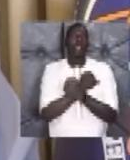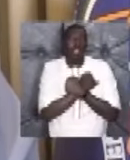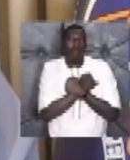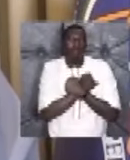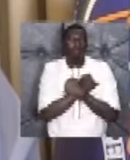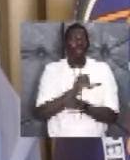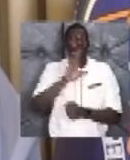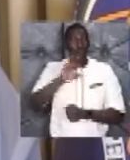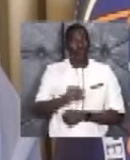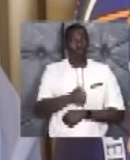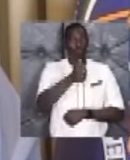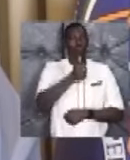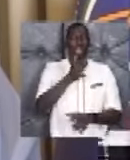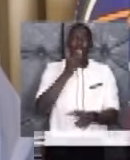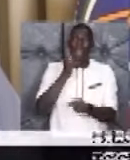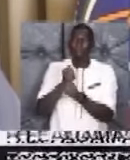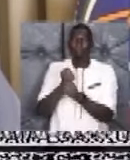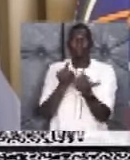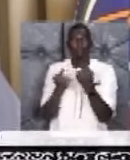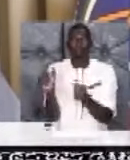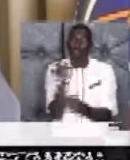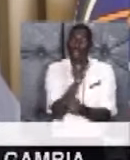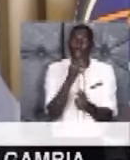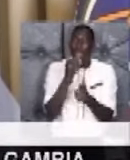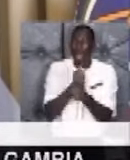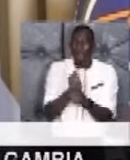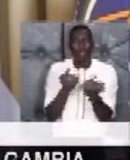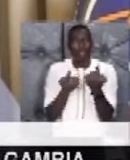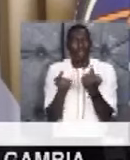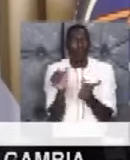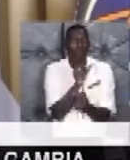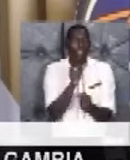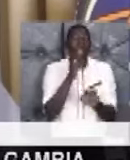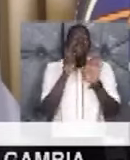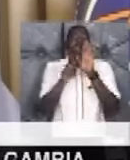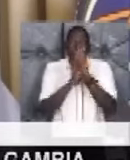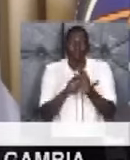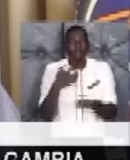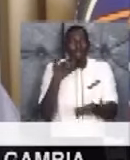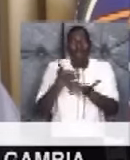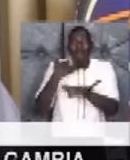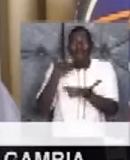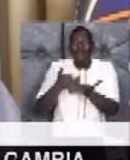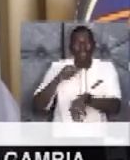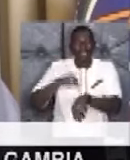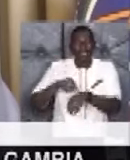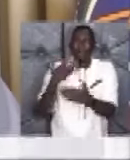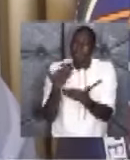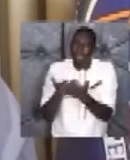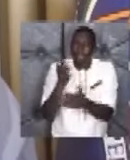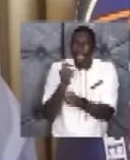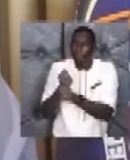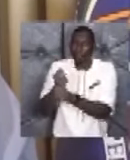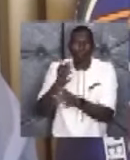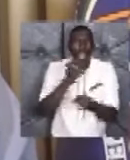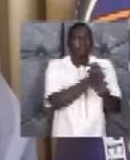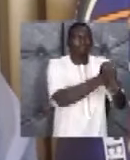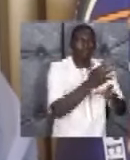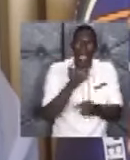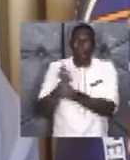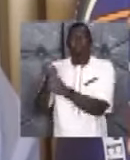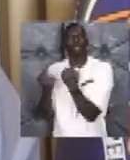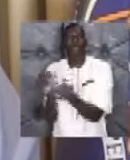good, and assist each other, especially during difficult times. I